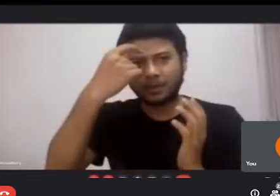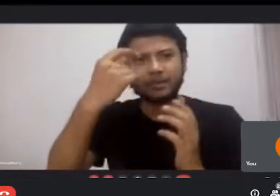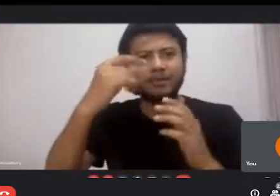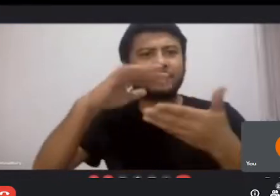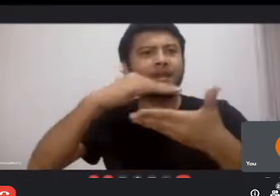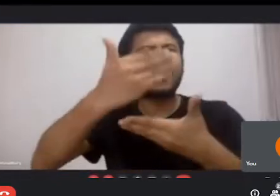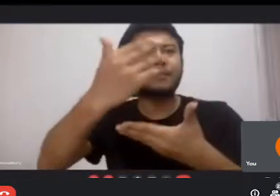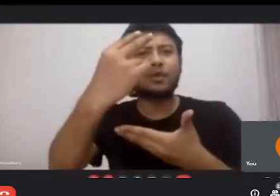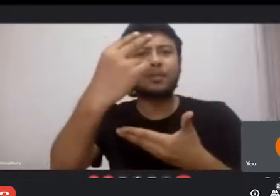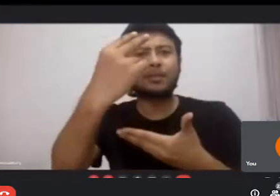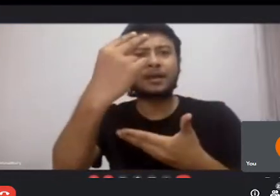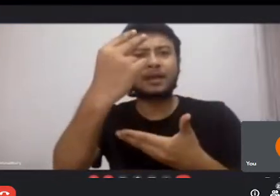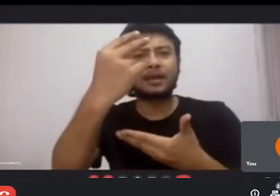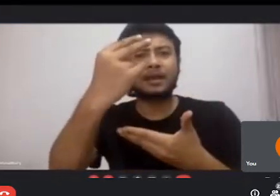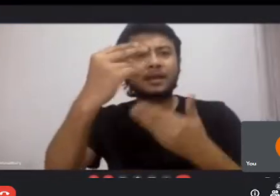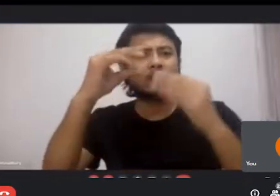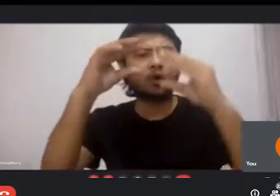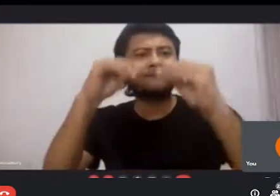But anyway,